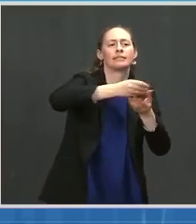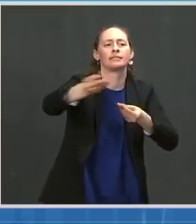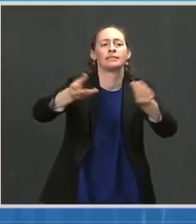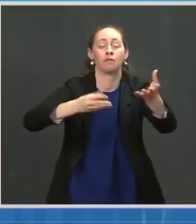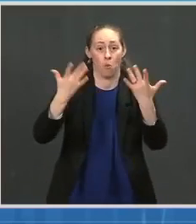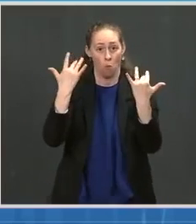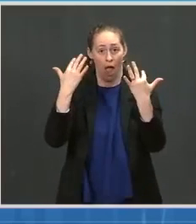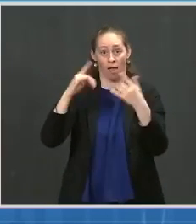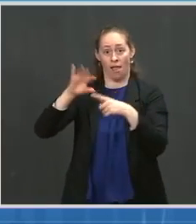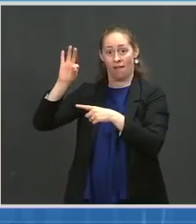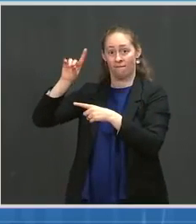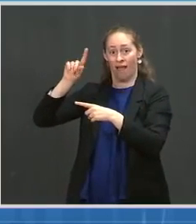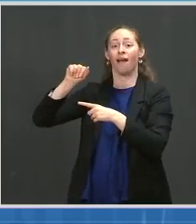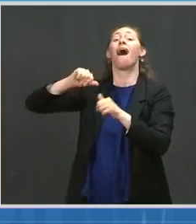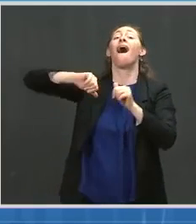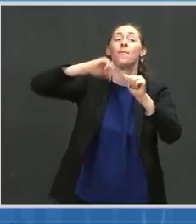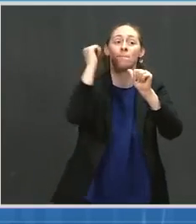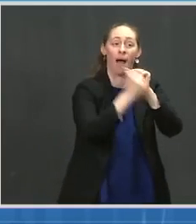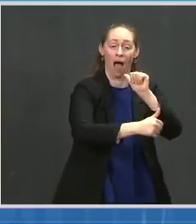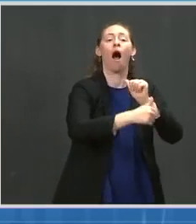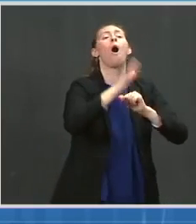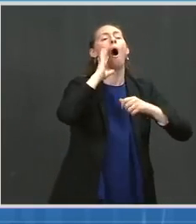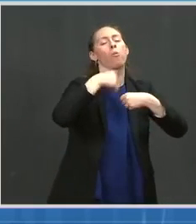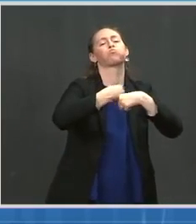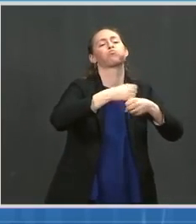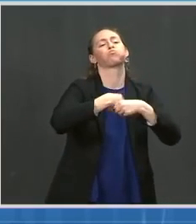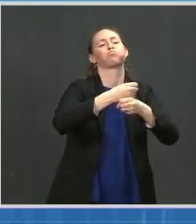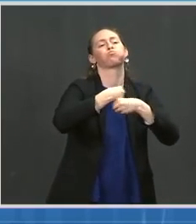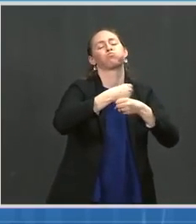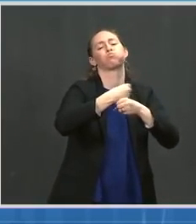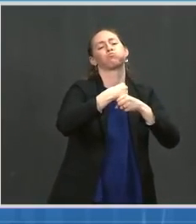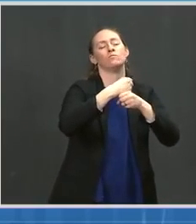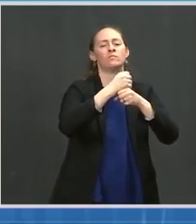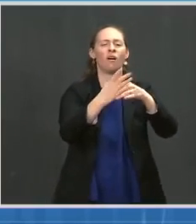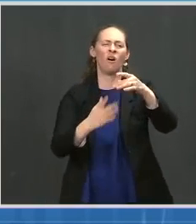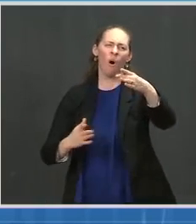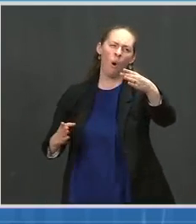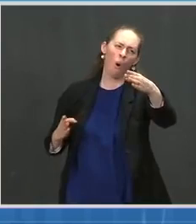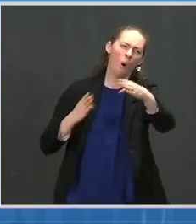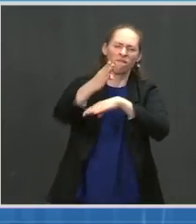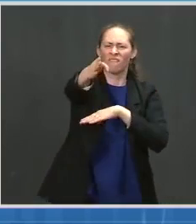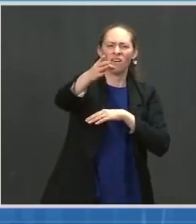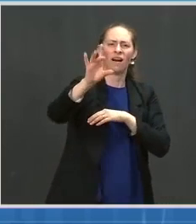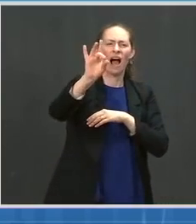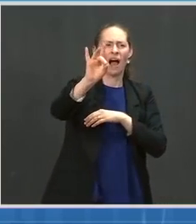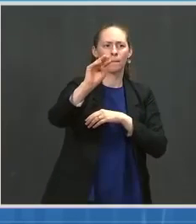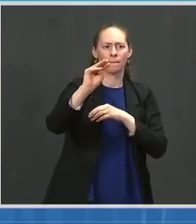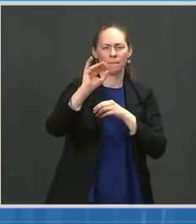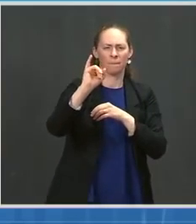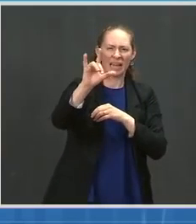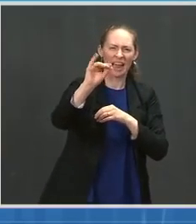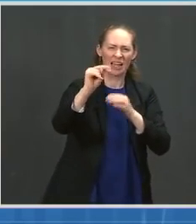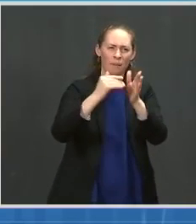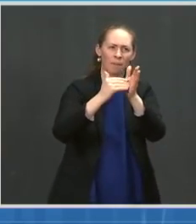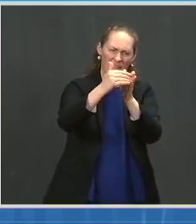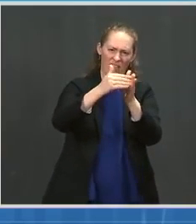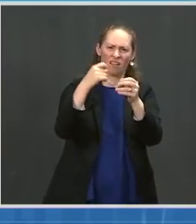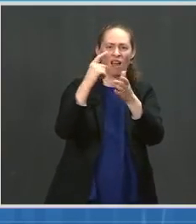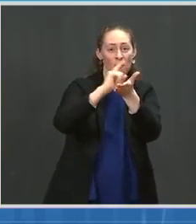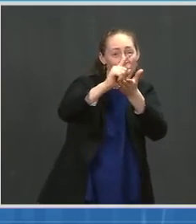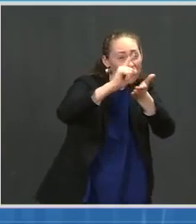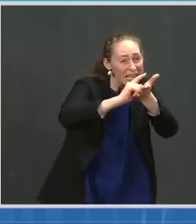will be able to have a weekly cadence of up to 8 million doses per week by the end of the month. And